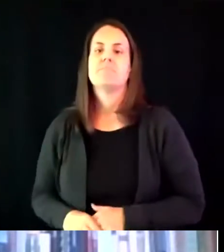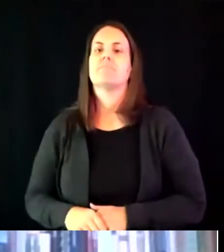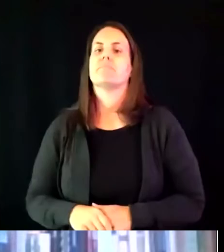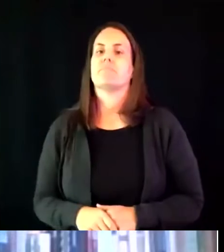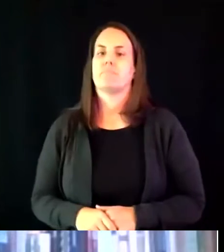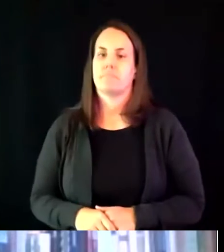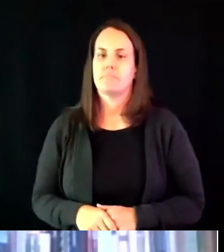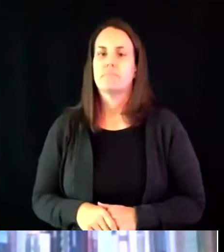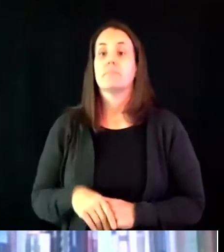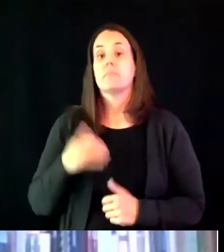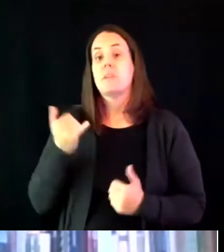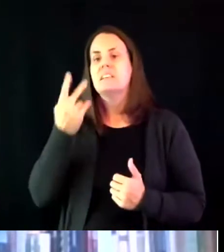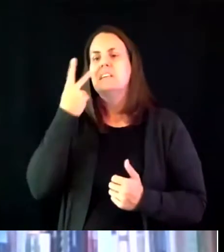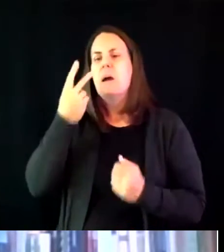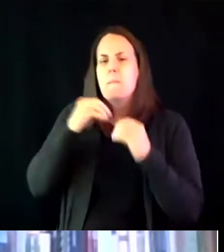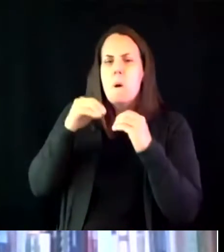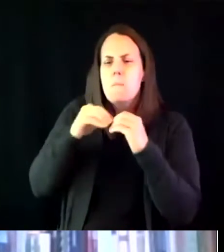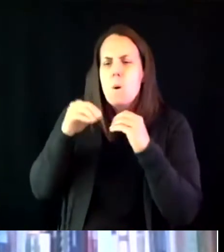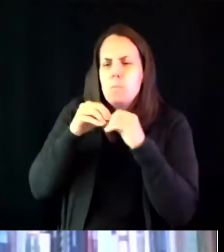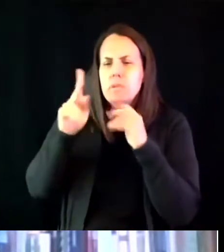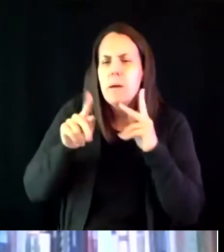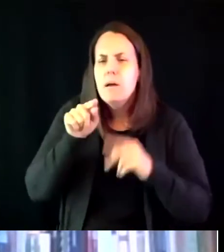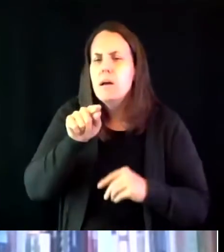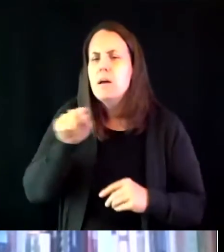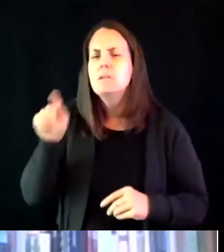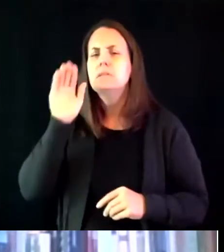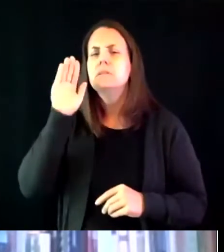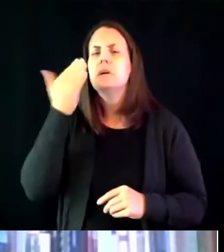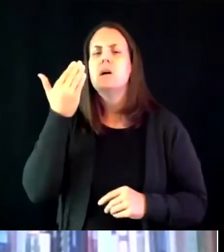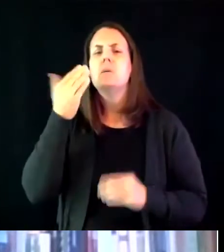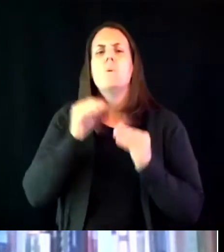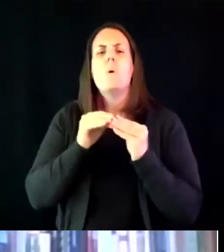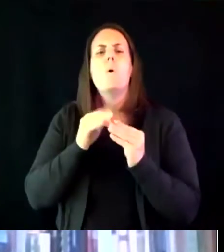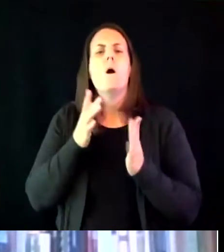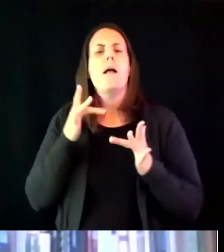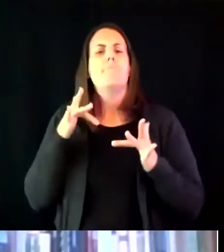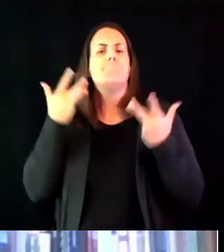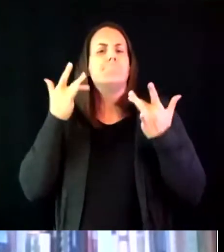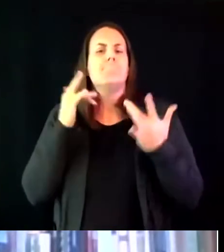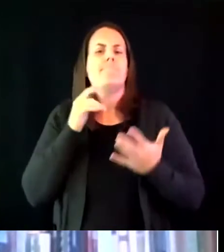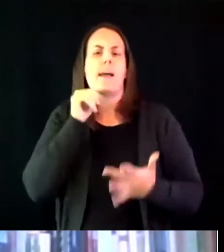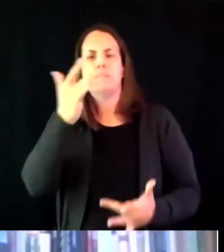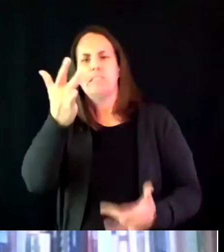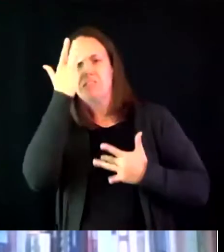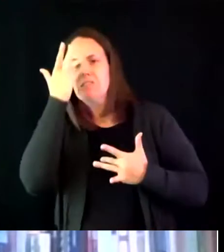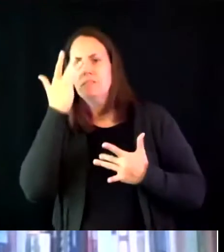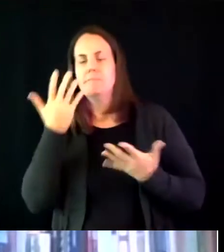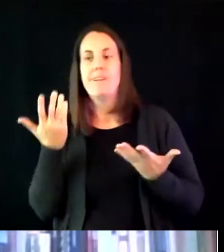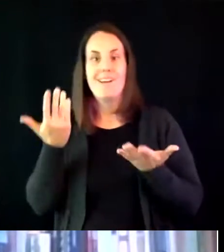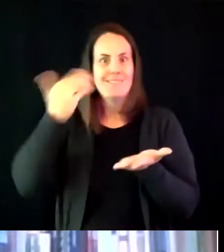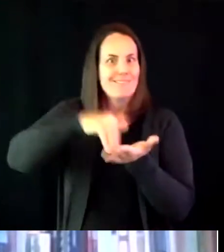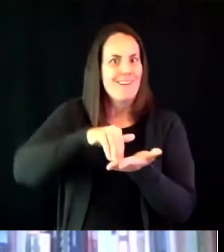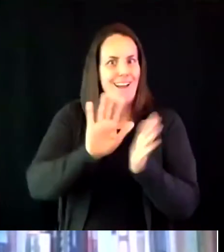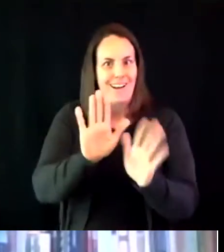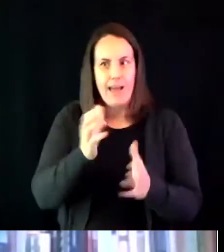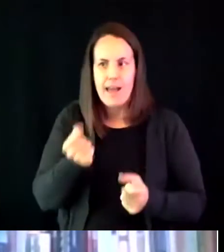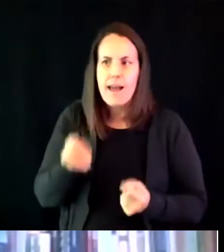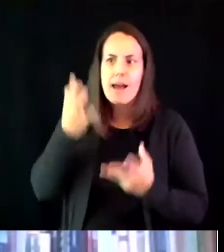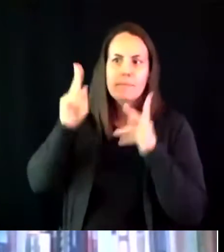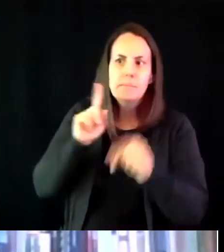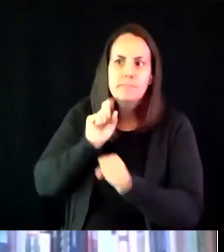doctor, much less a hospital bed. But we don't know how many. We don't know where people will get more